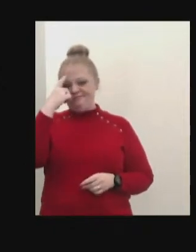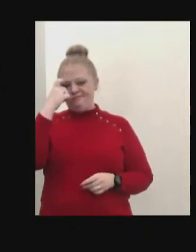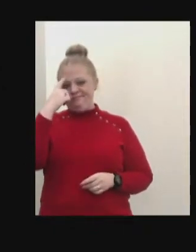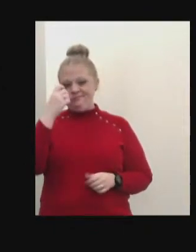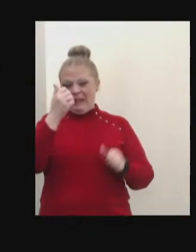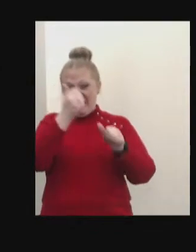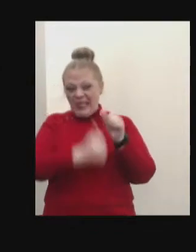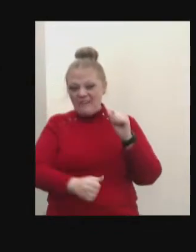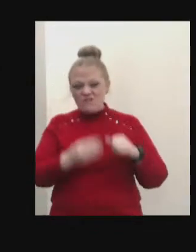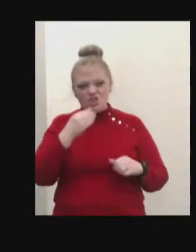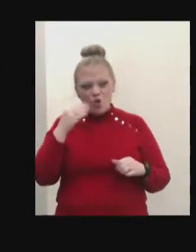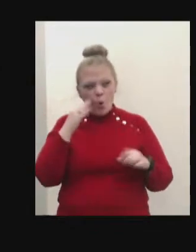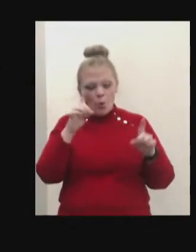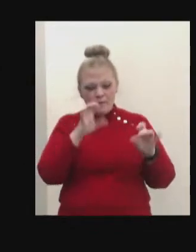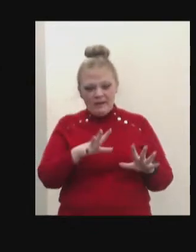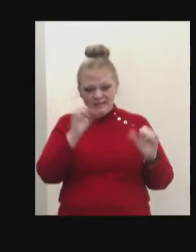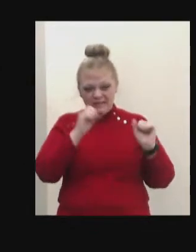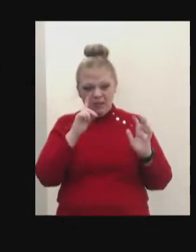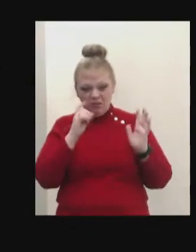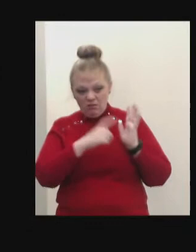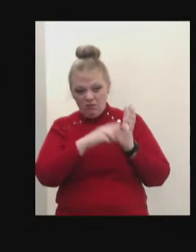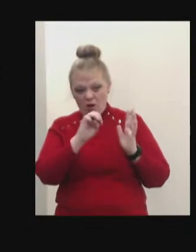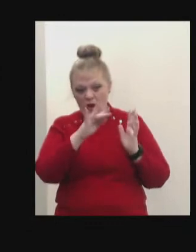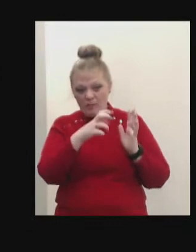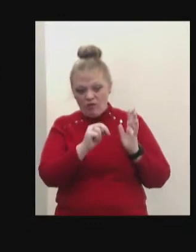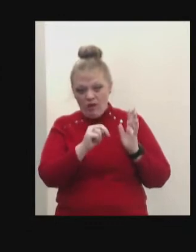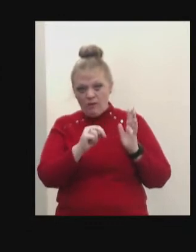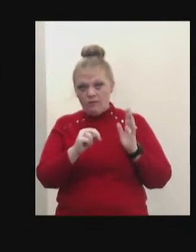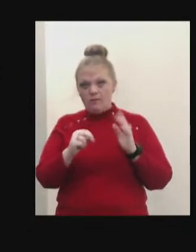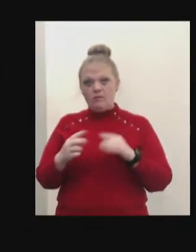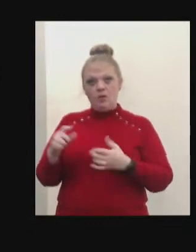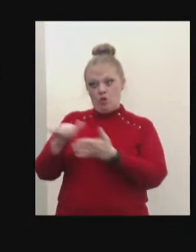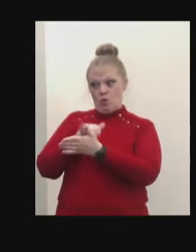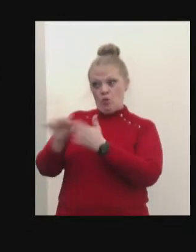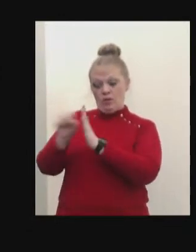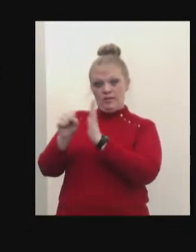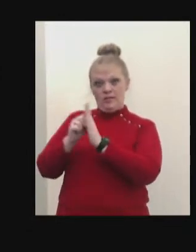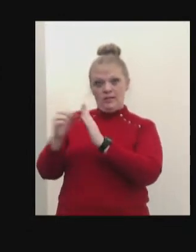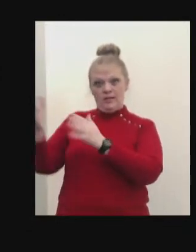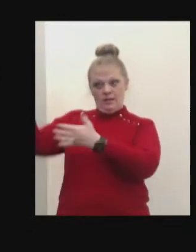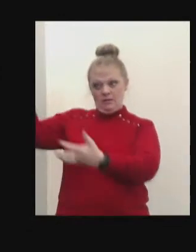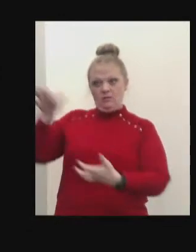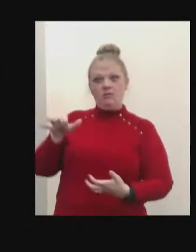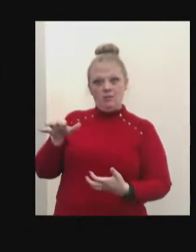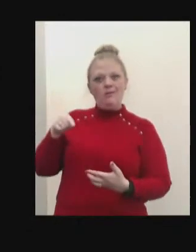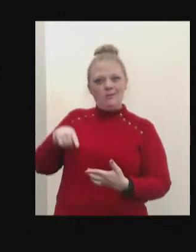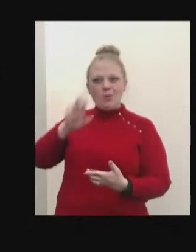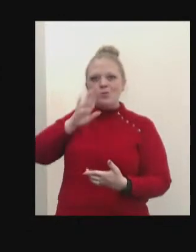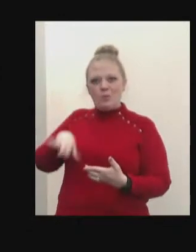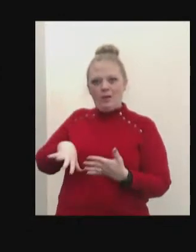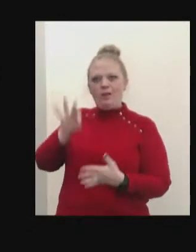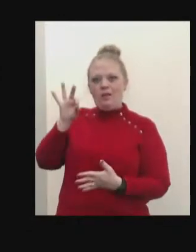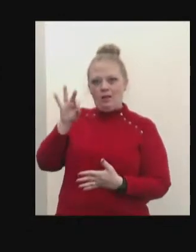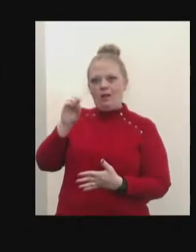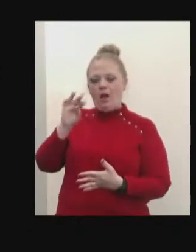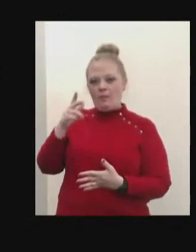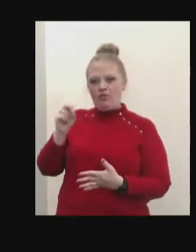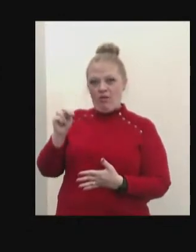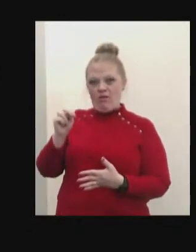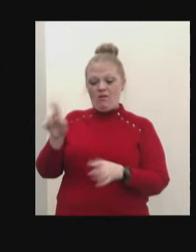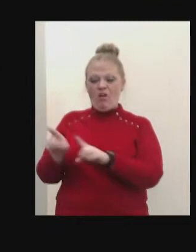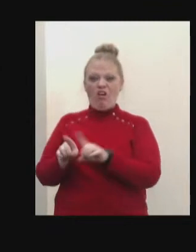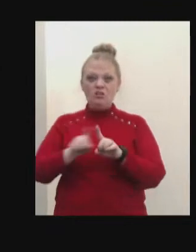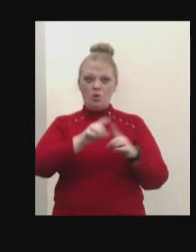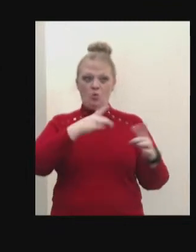going to identify Omicron. The ones we're getting from New York State will. And then there's also the concern that if you get tested, if